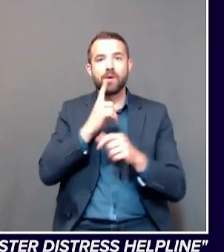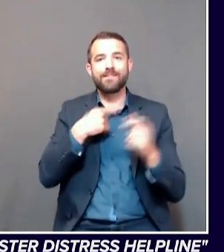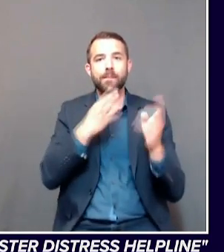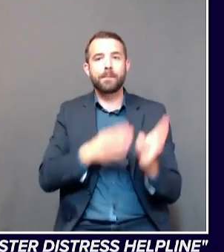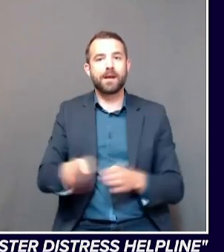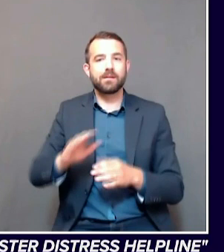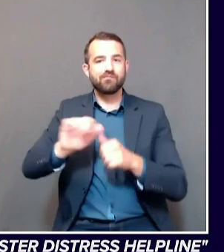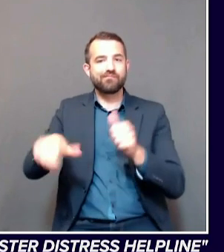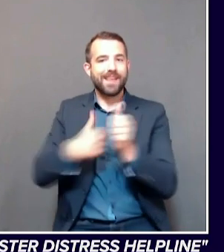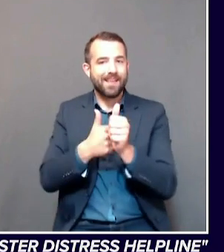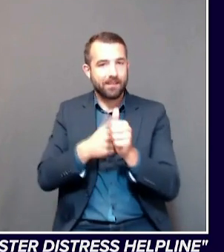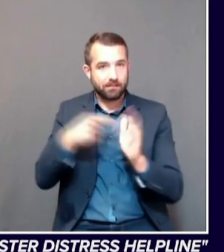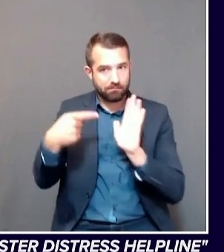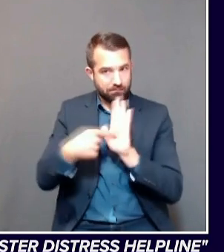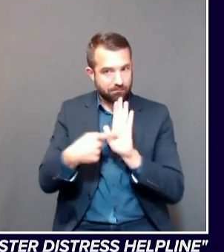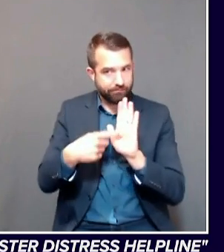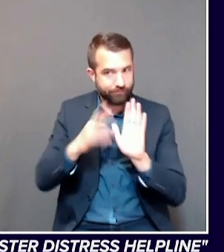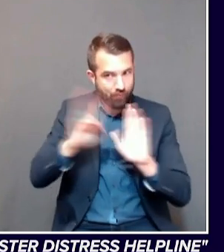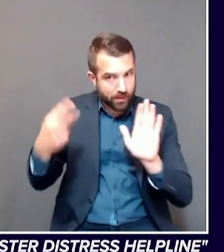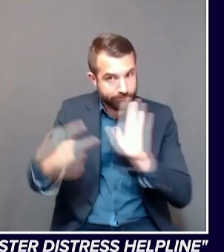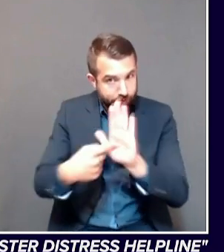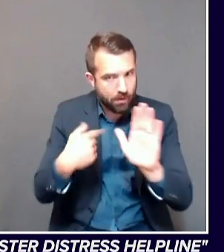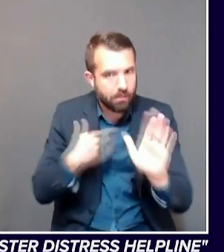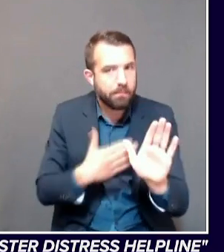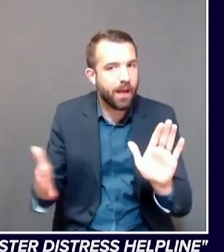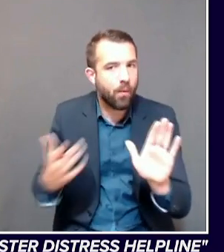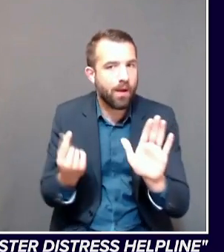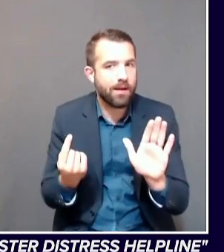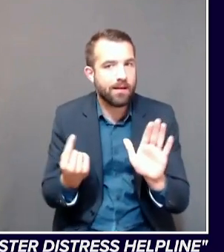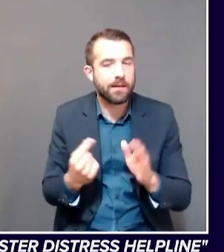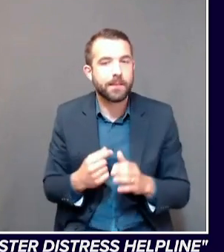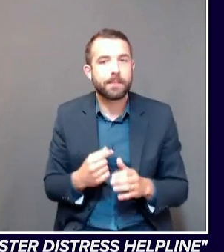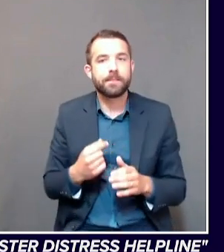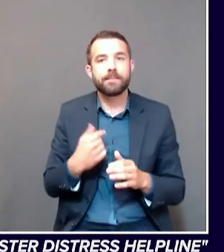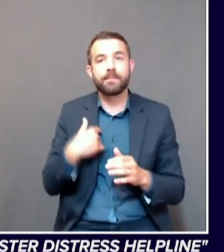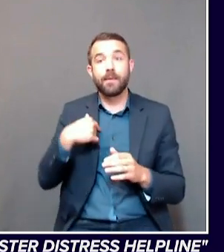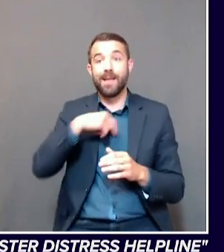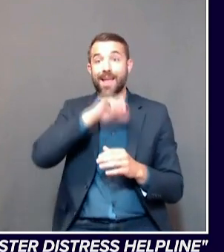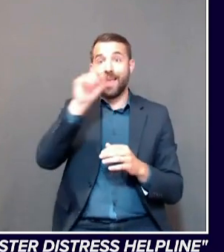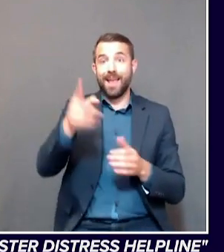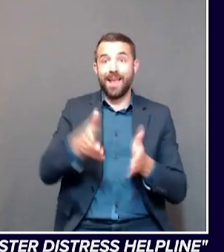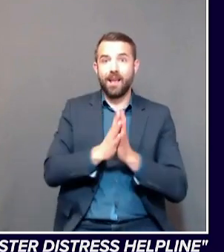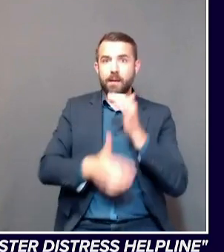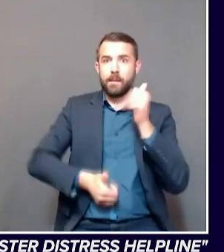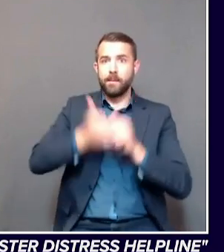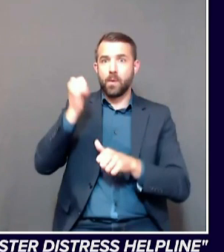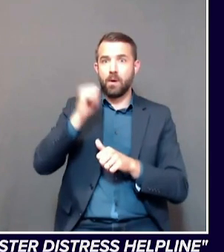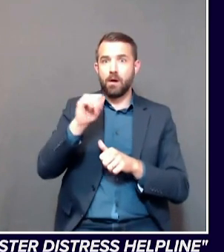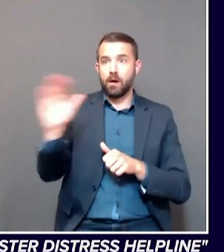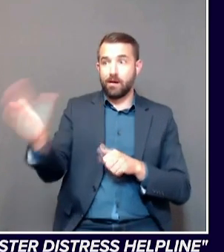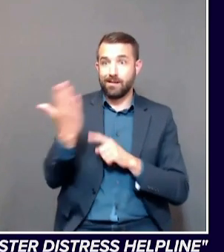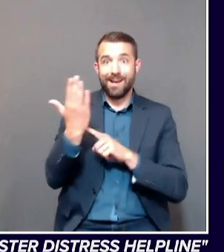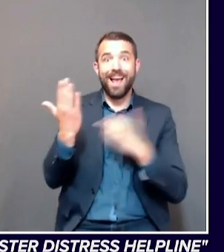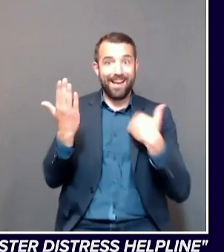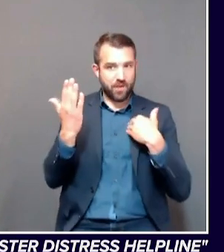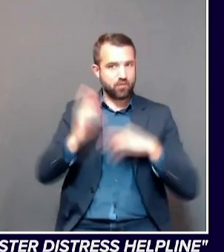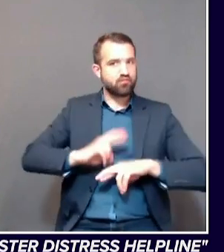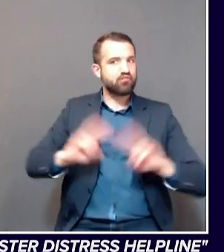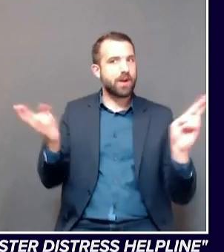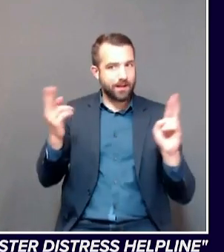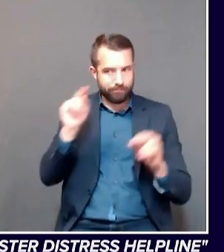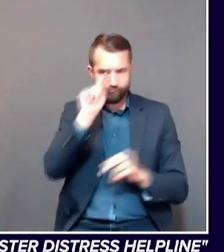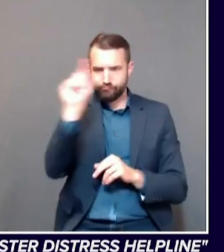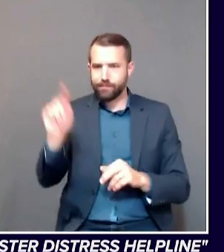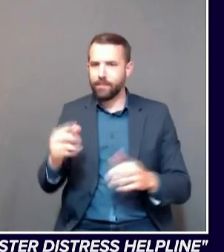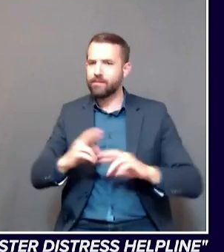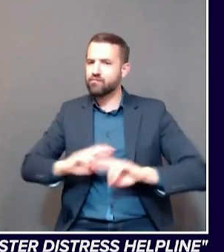regulations. So for many facilities, this threshold has already been met. So those are the facilities that we've been starting to work with. And indeed, a number